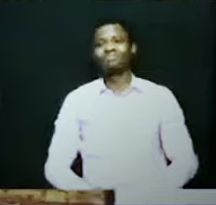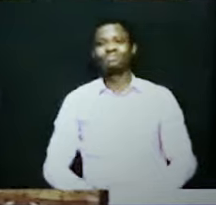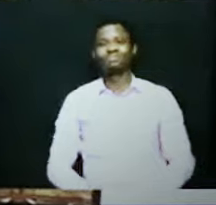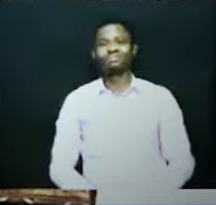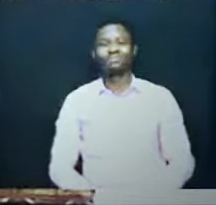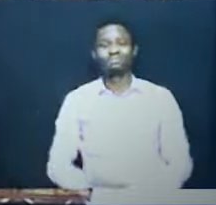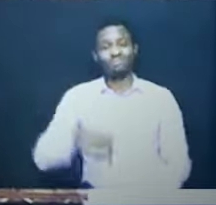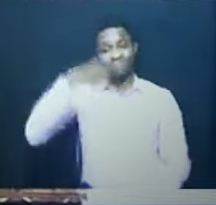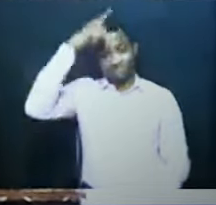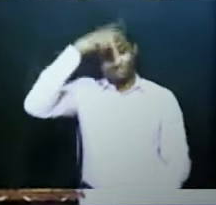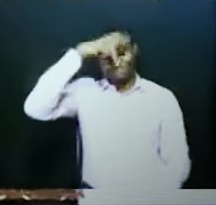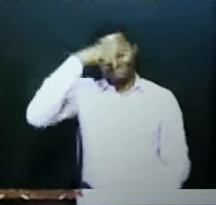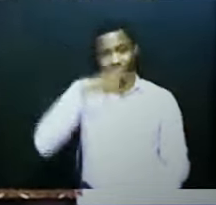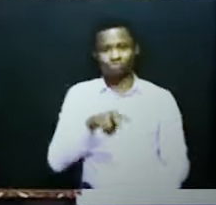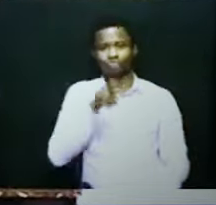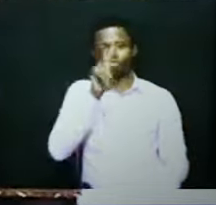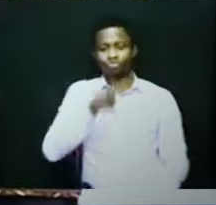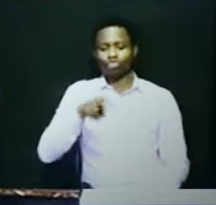Proverbs